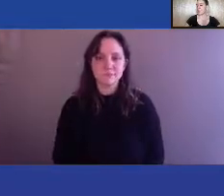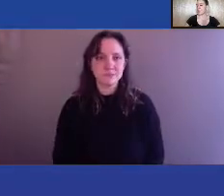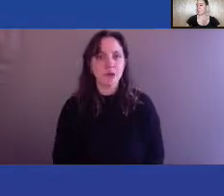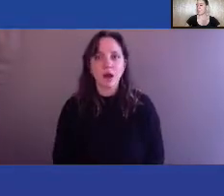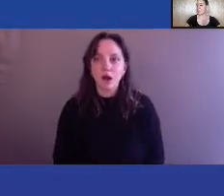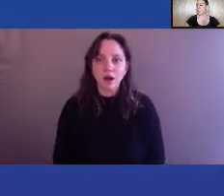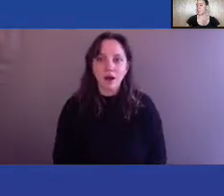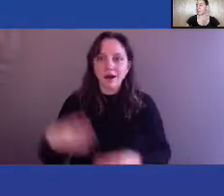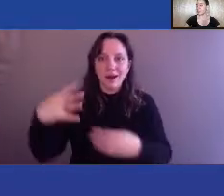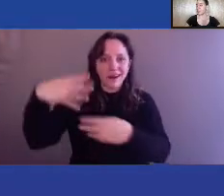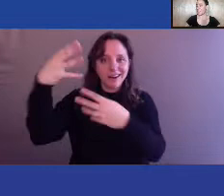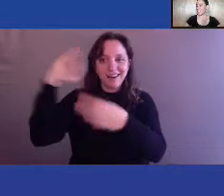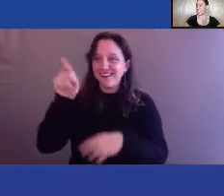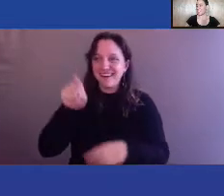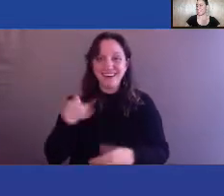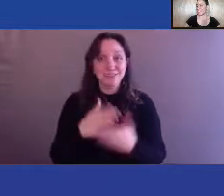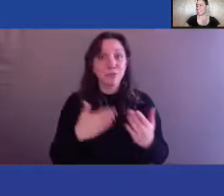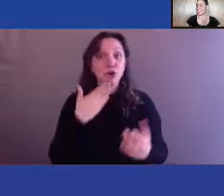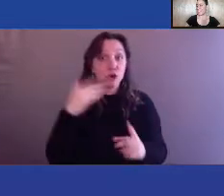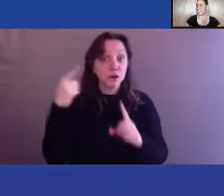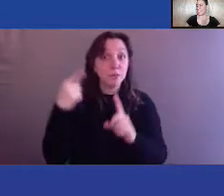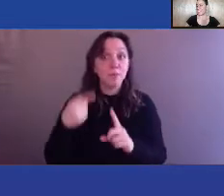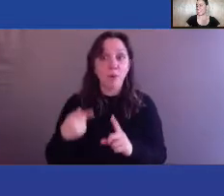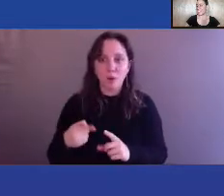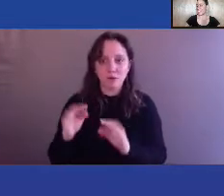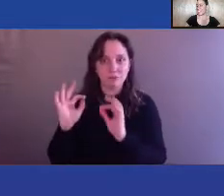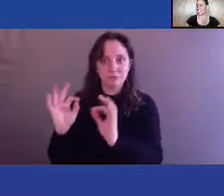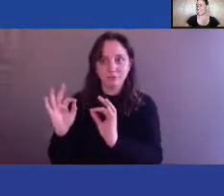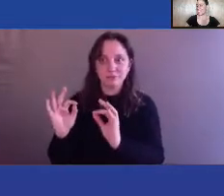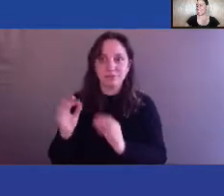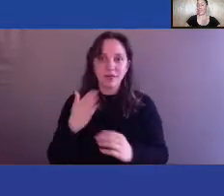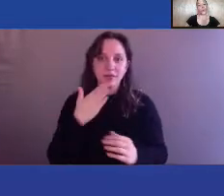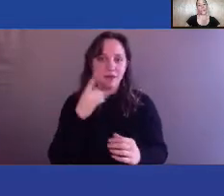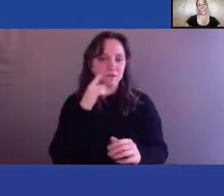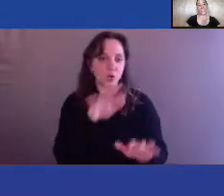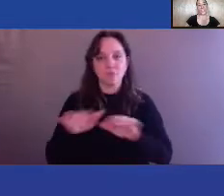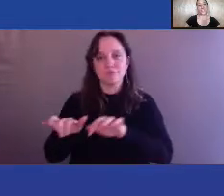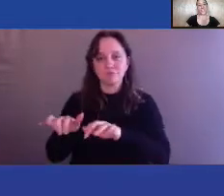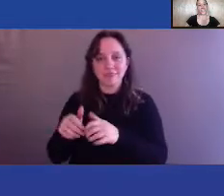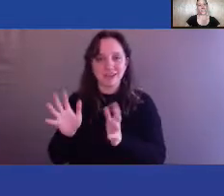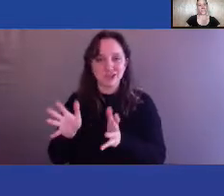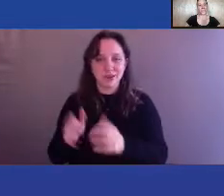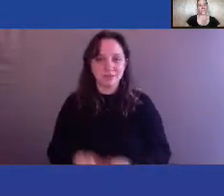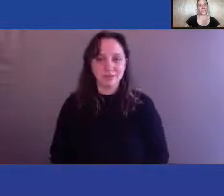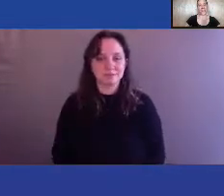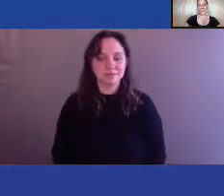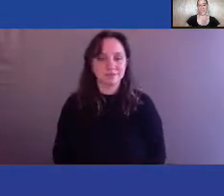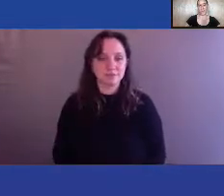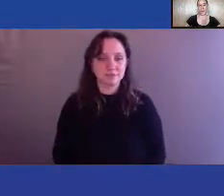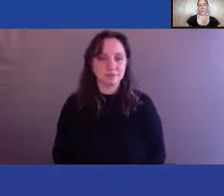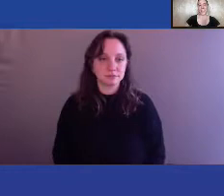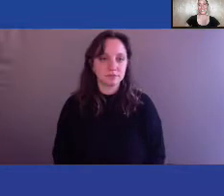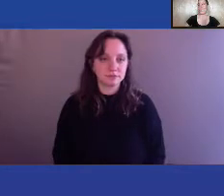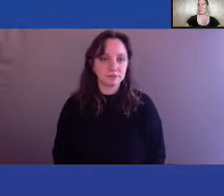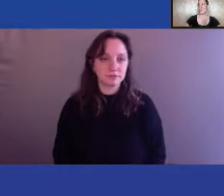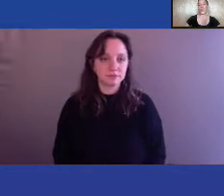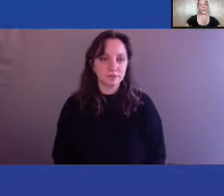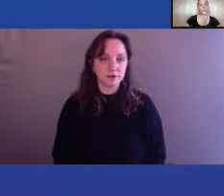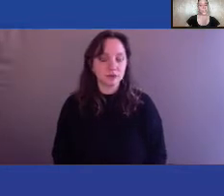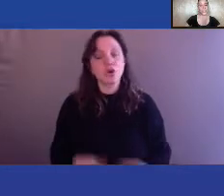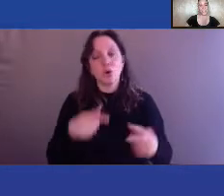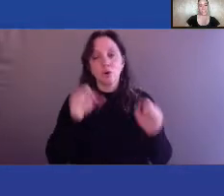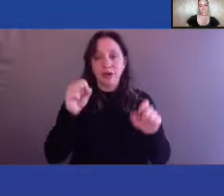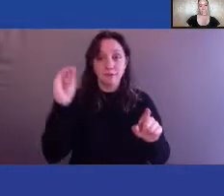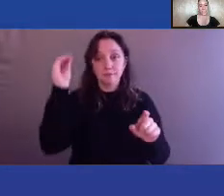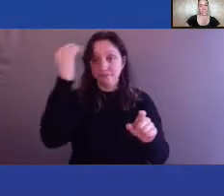Great, we're getting some good starting points going in the chat. So hold on to those issues and keep in mind, what